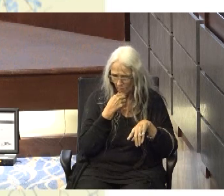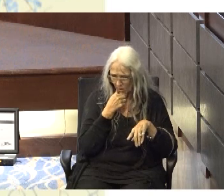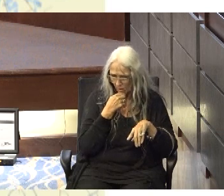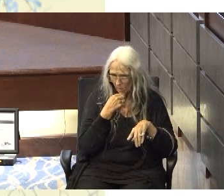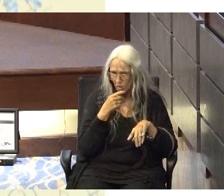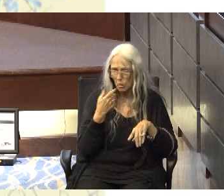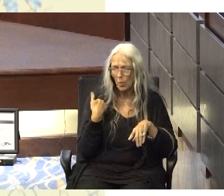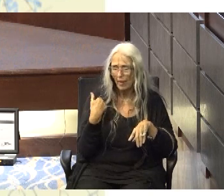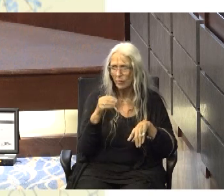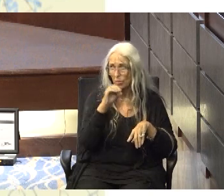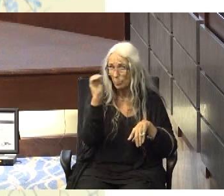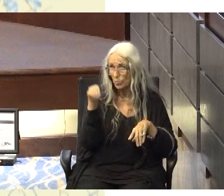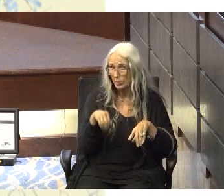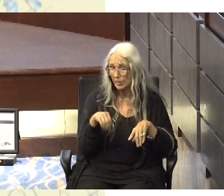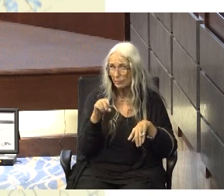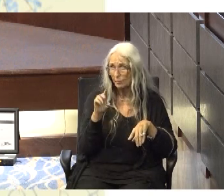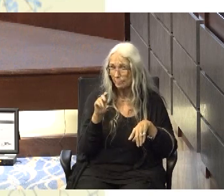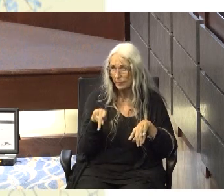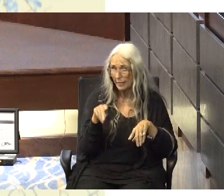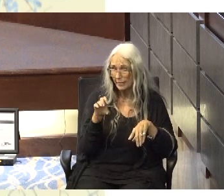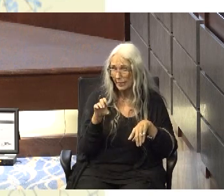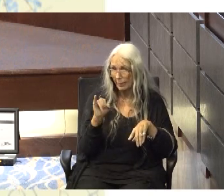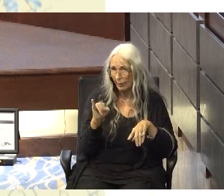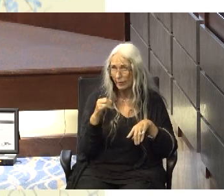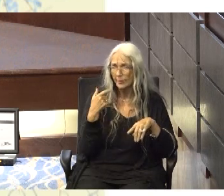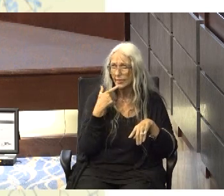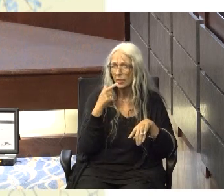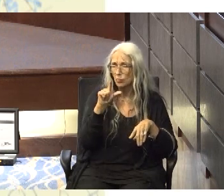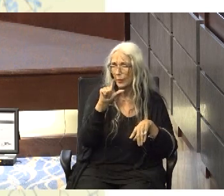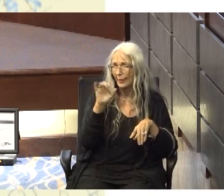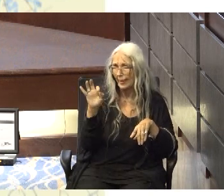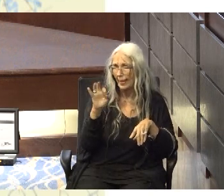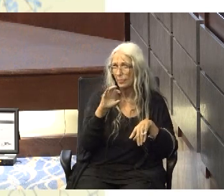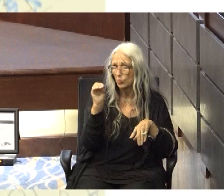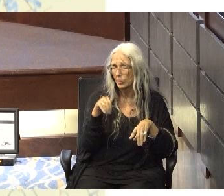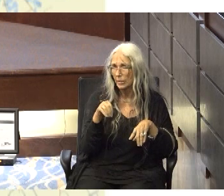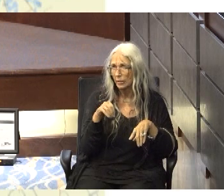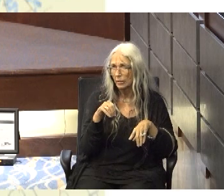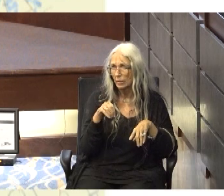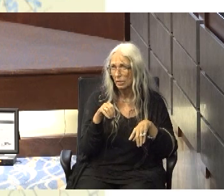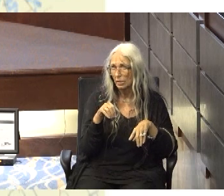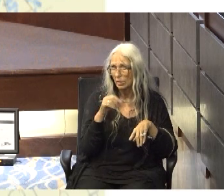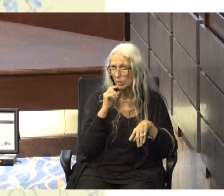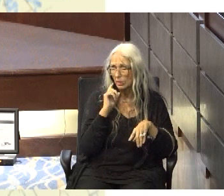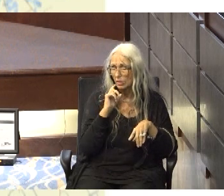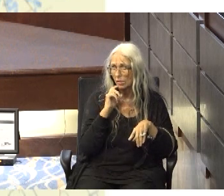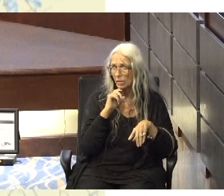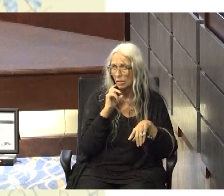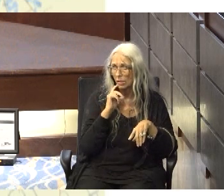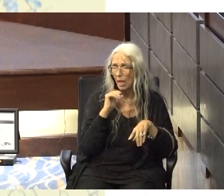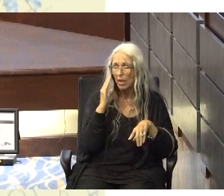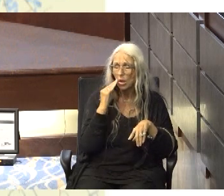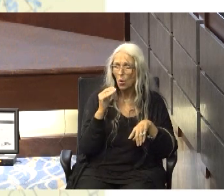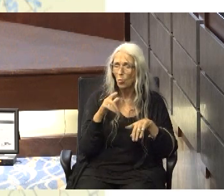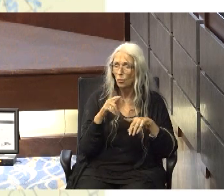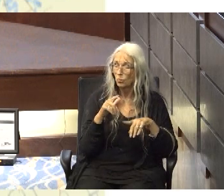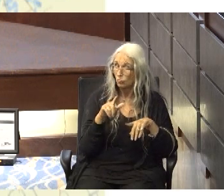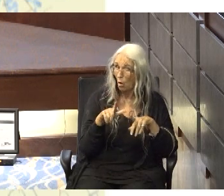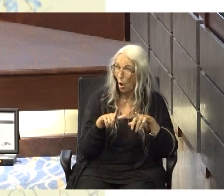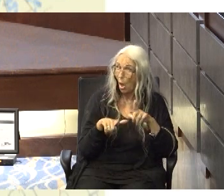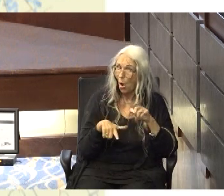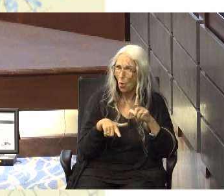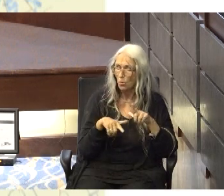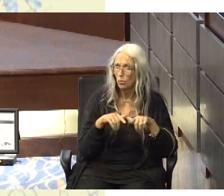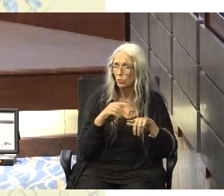the percentages? Because I remember in PCI I could always remember it was like 29%, 38. I know that we were way low on good